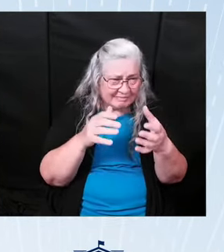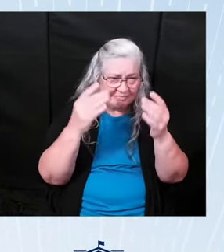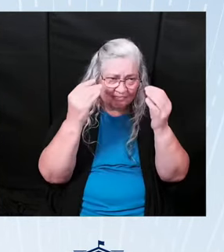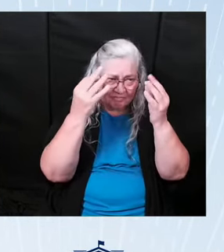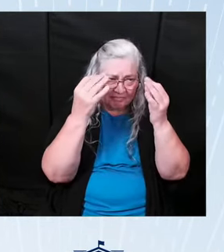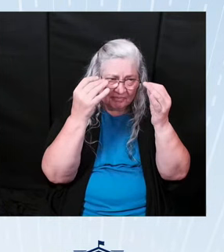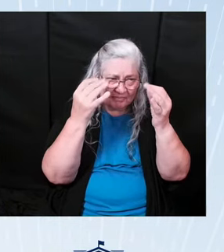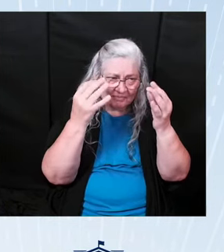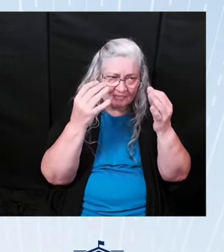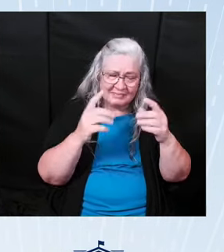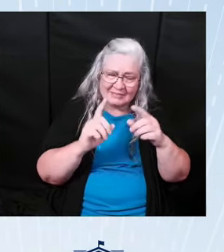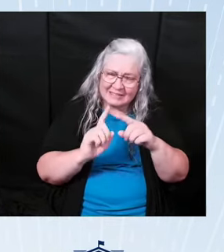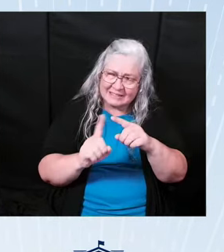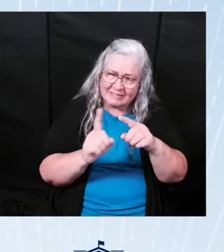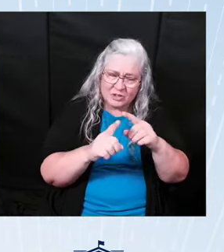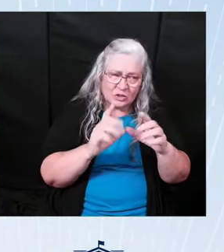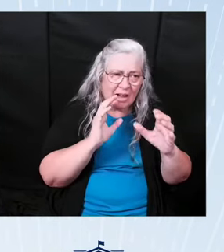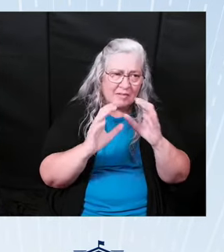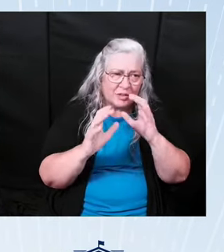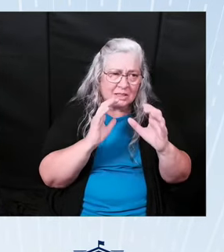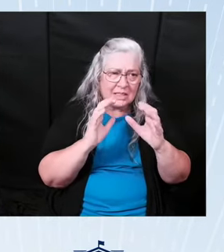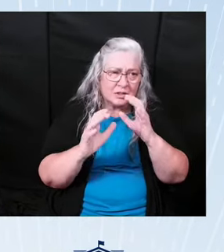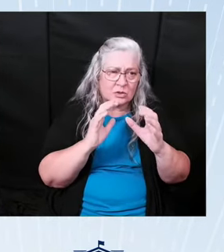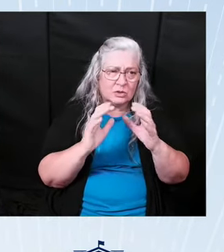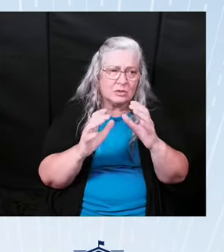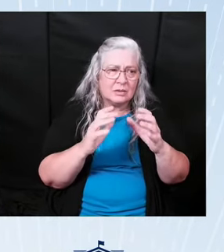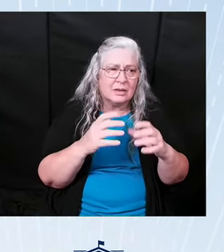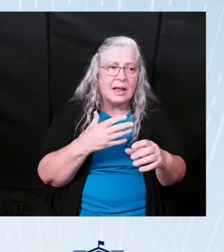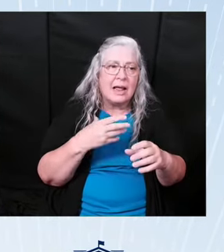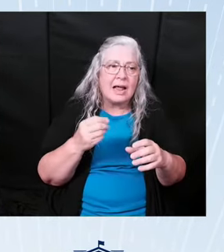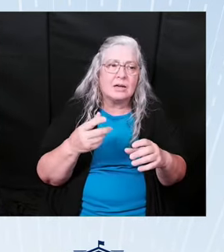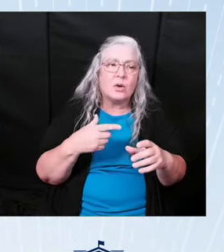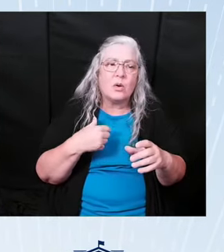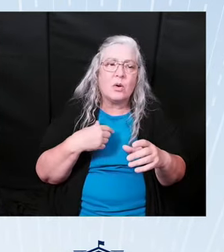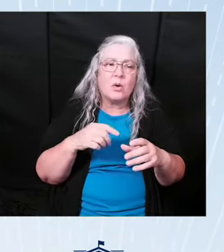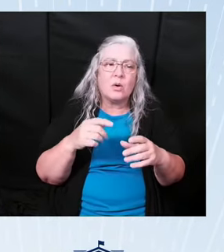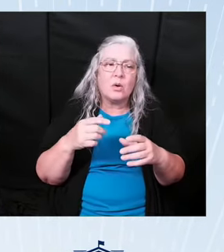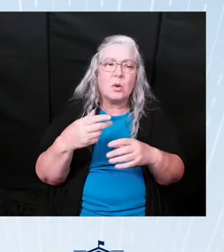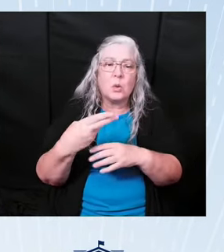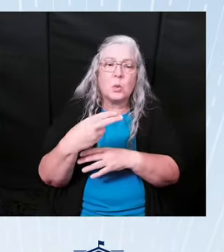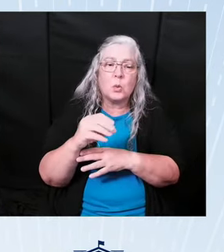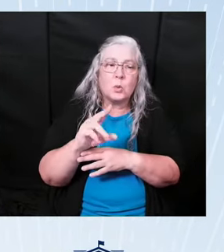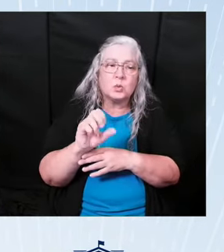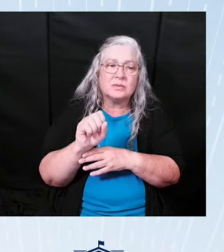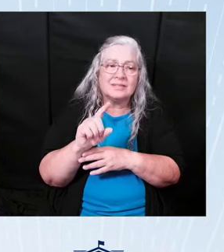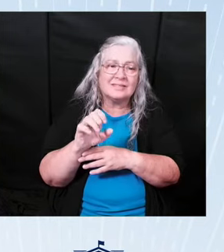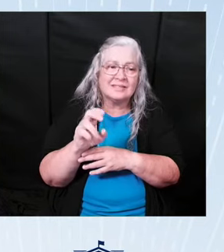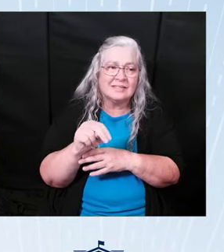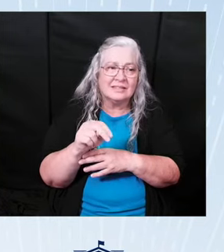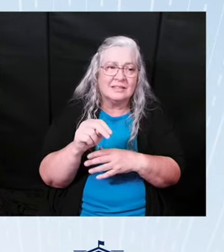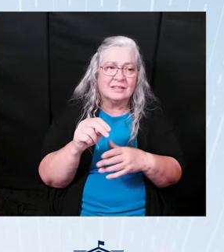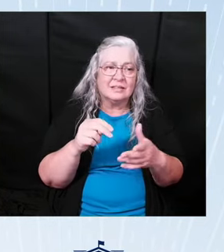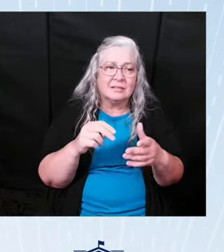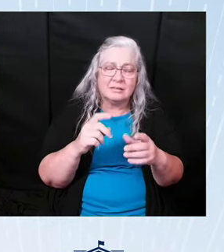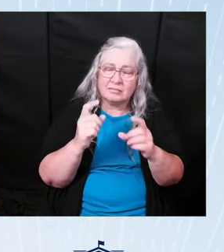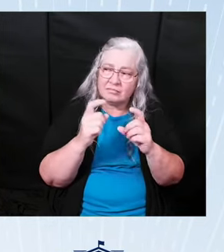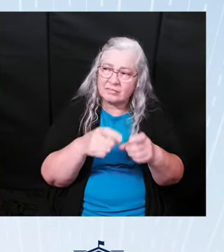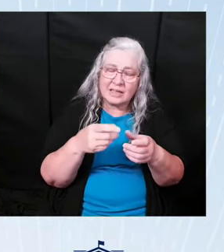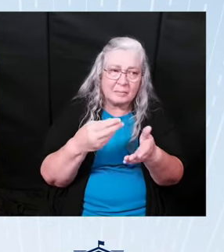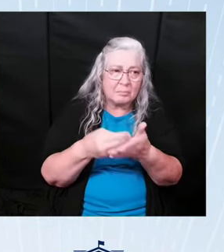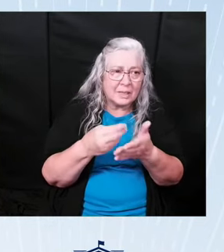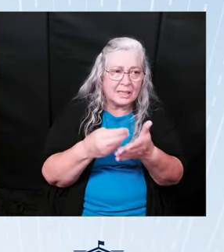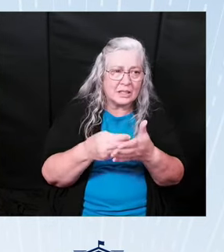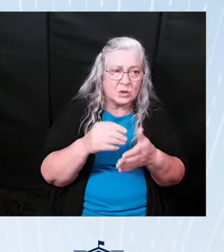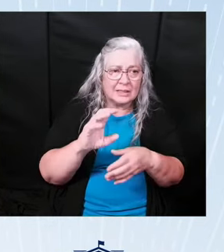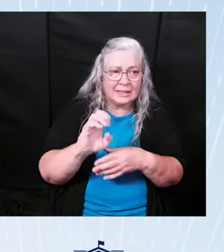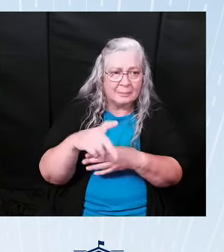grant through the EPA to have artists work with community members to tell their story about the